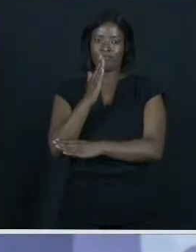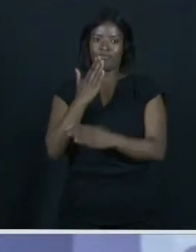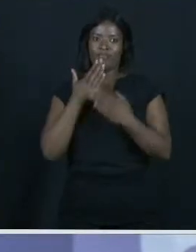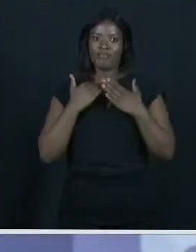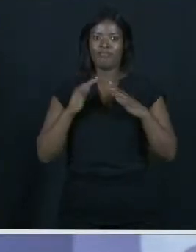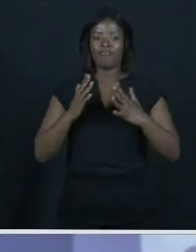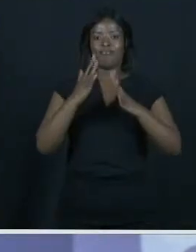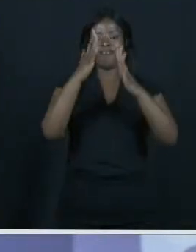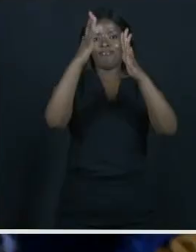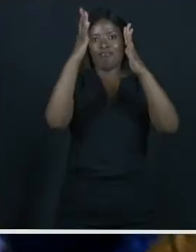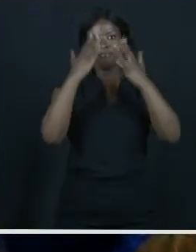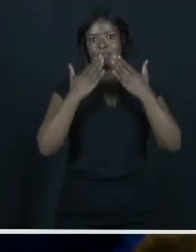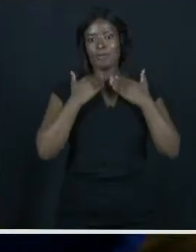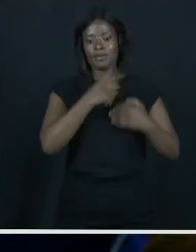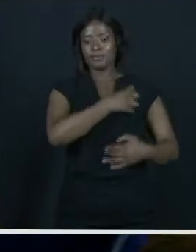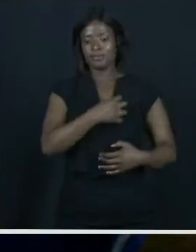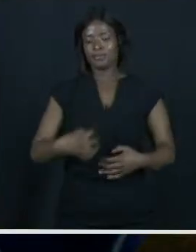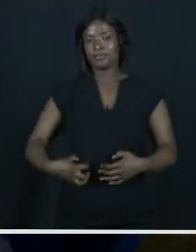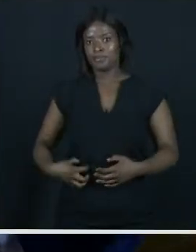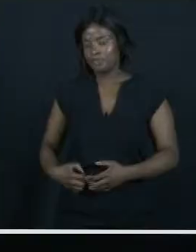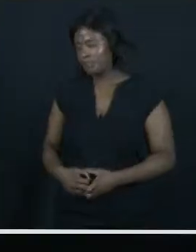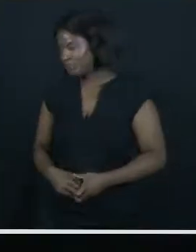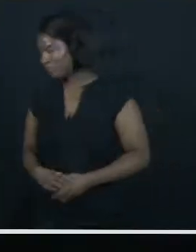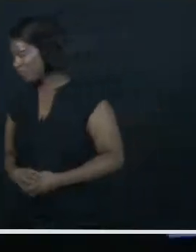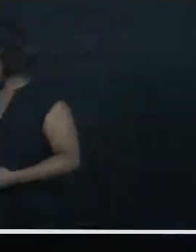Mr. President.